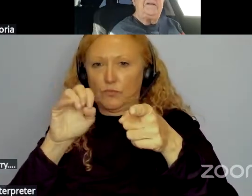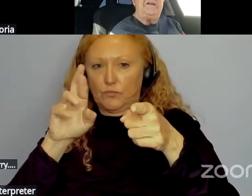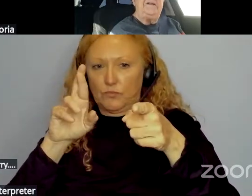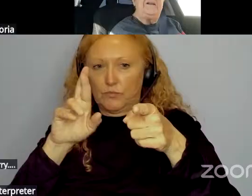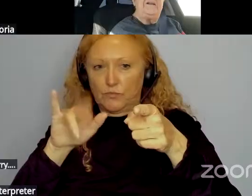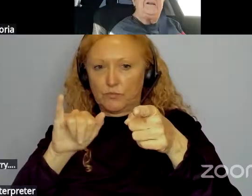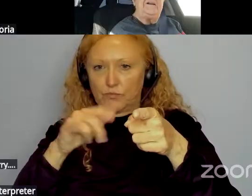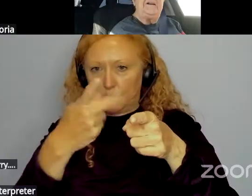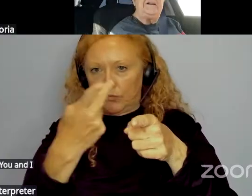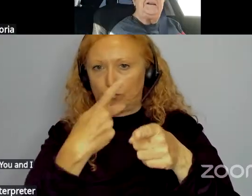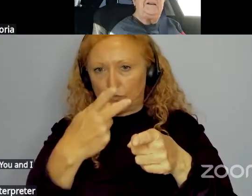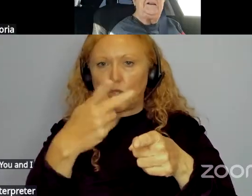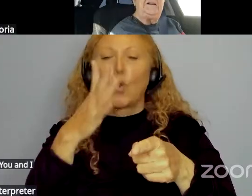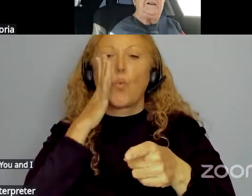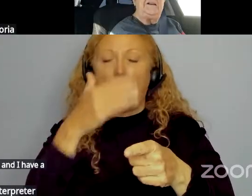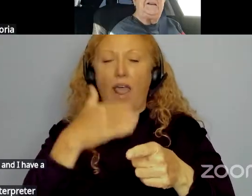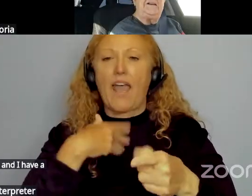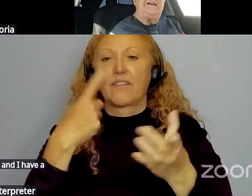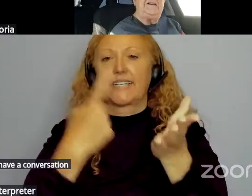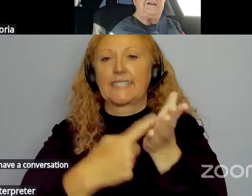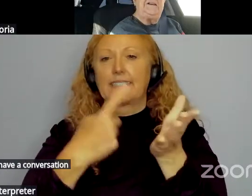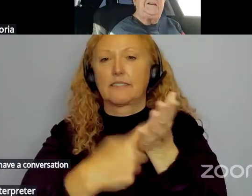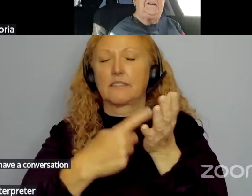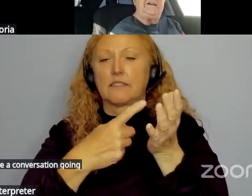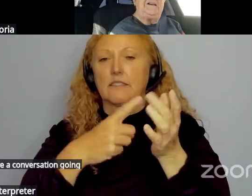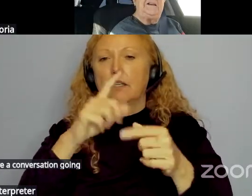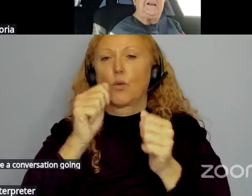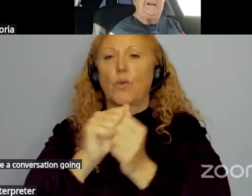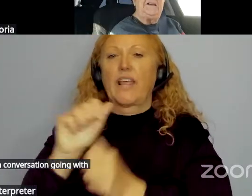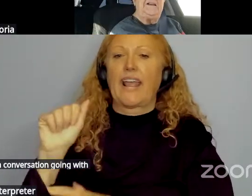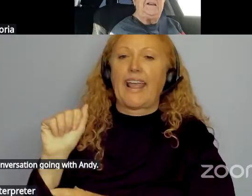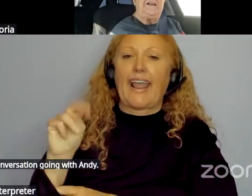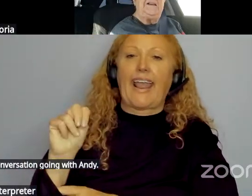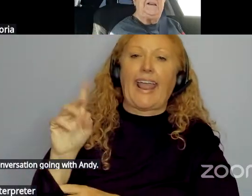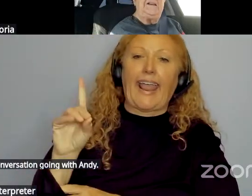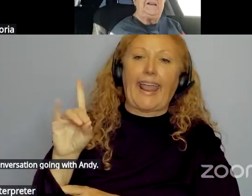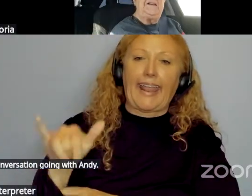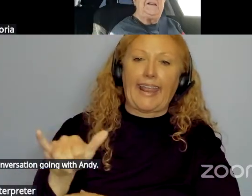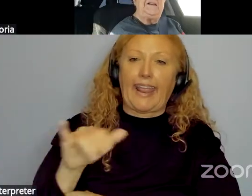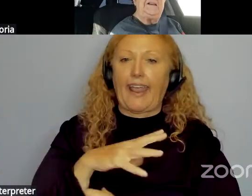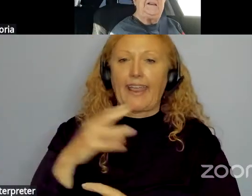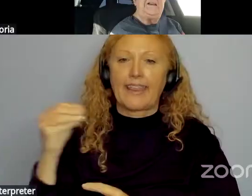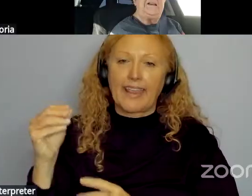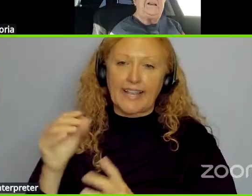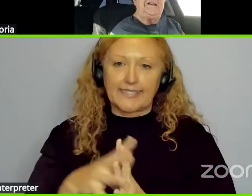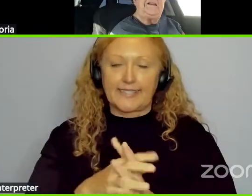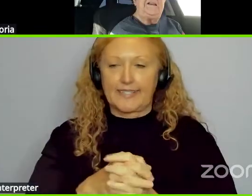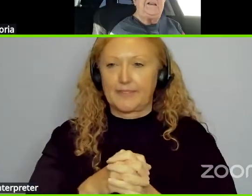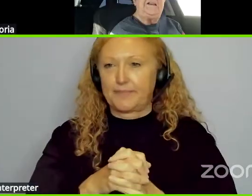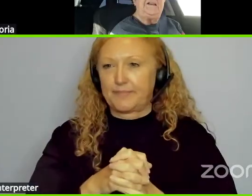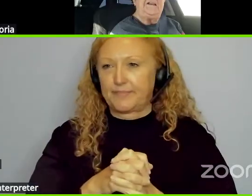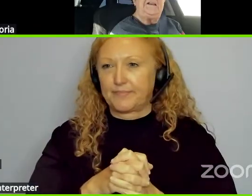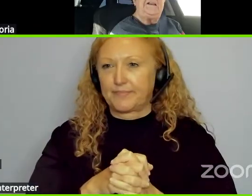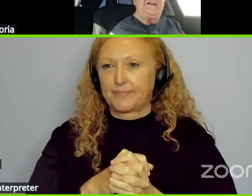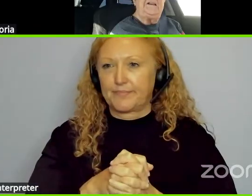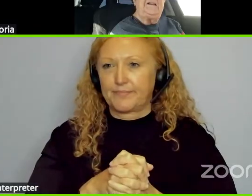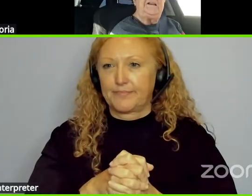and I have a conversation going with Andy, and Yes.